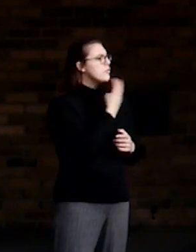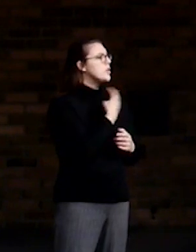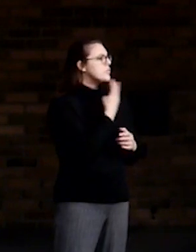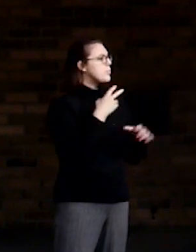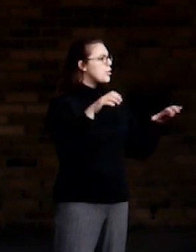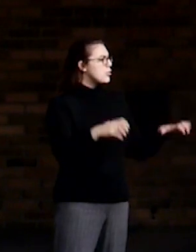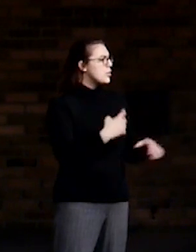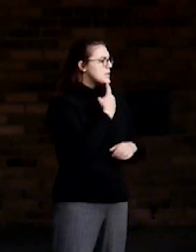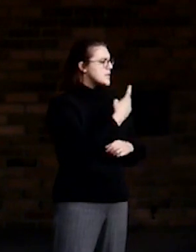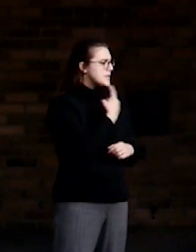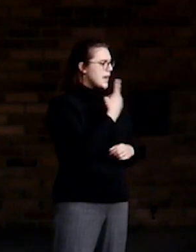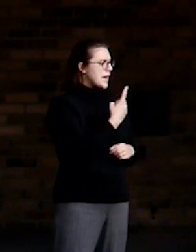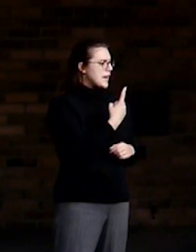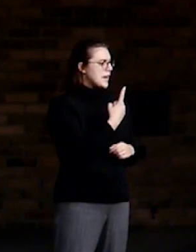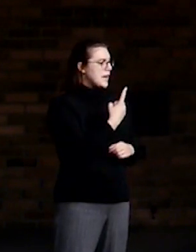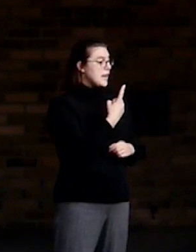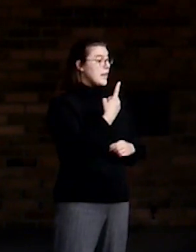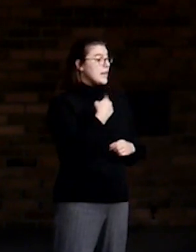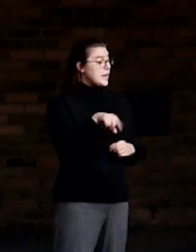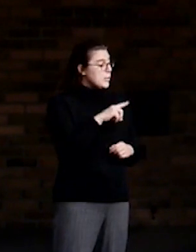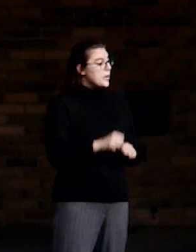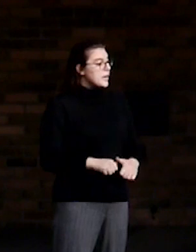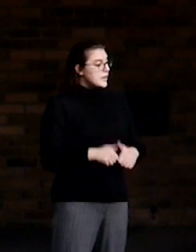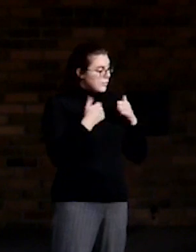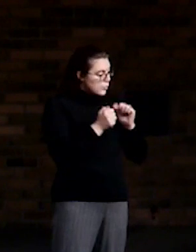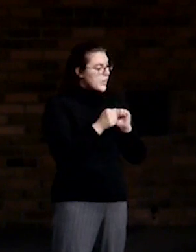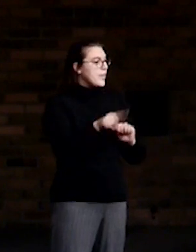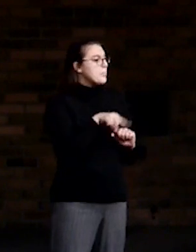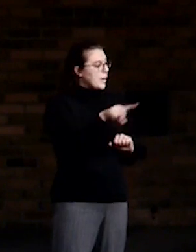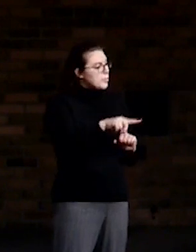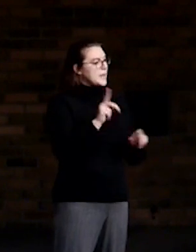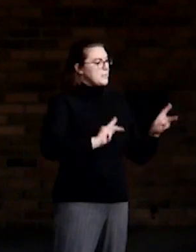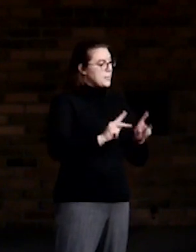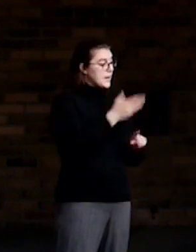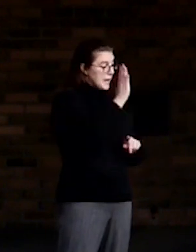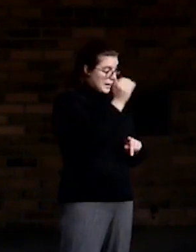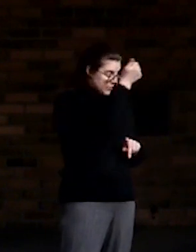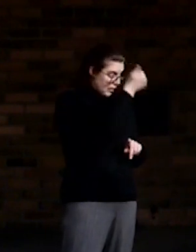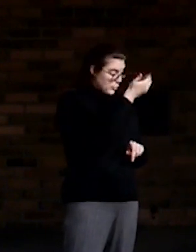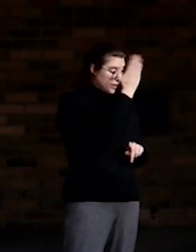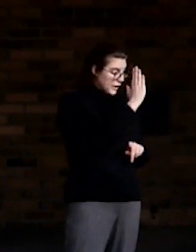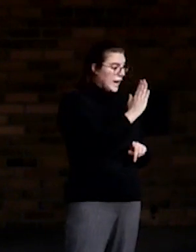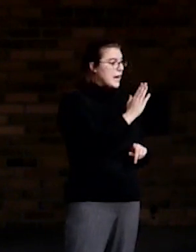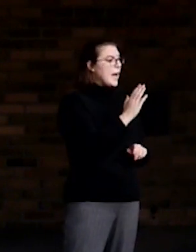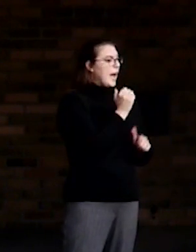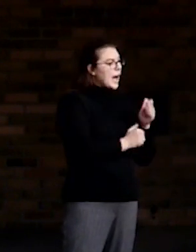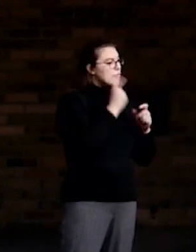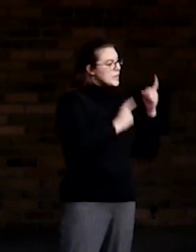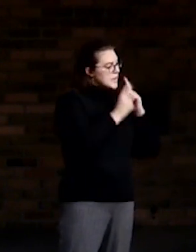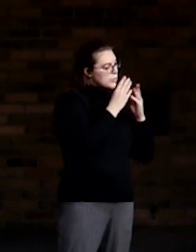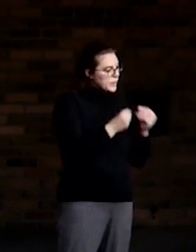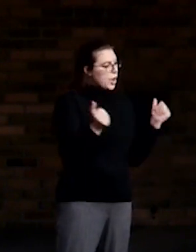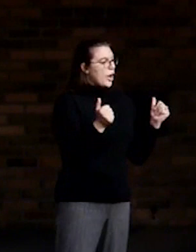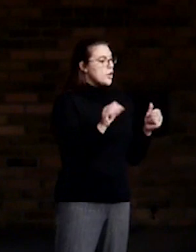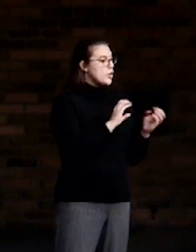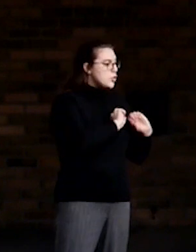is with men, and he will live with them. They will be his people, and God himself will be their God. He will wipe every tear from their eye. There will be no more death, no